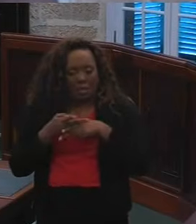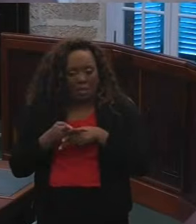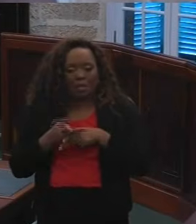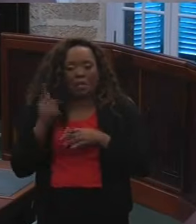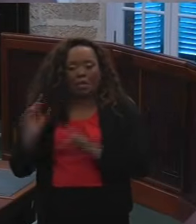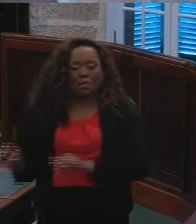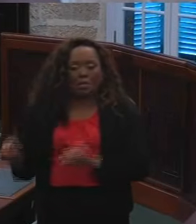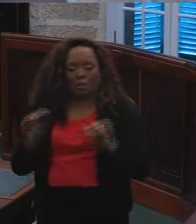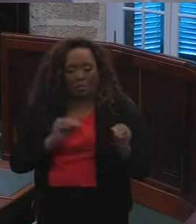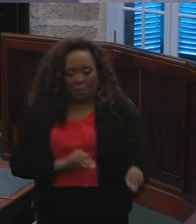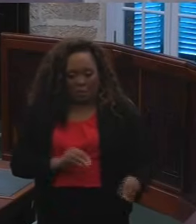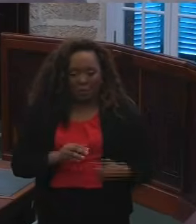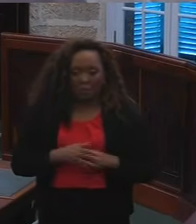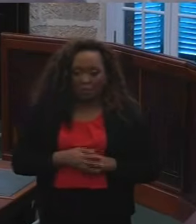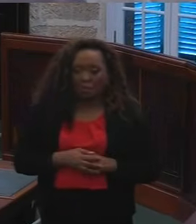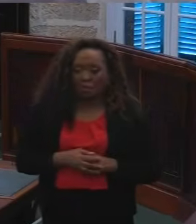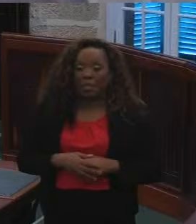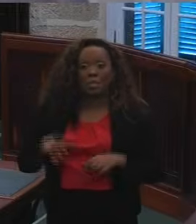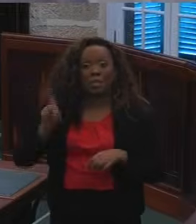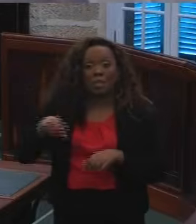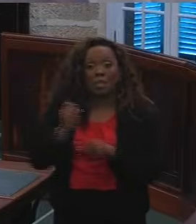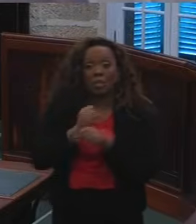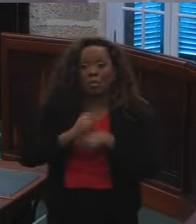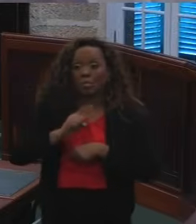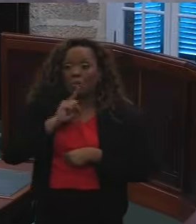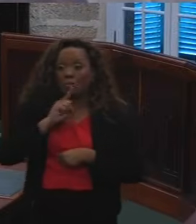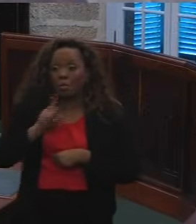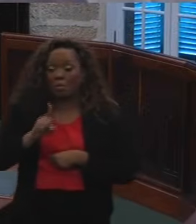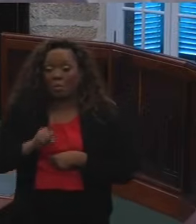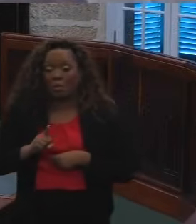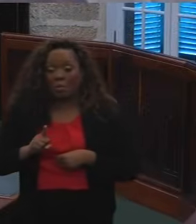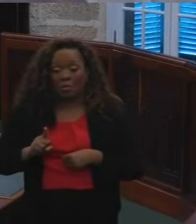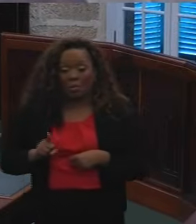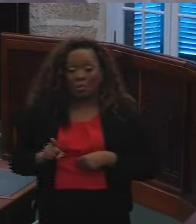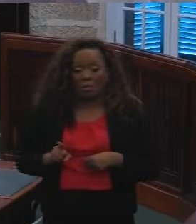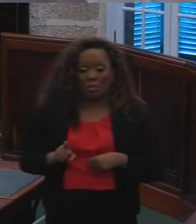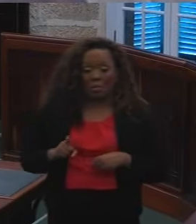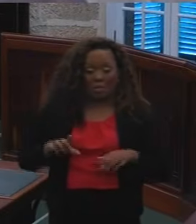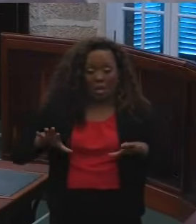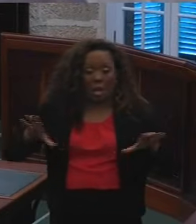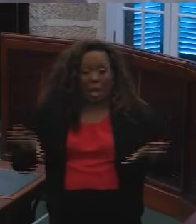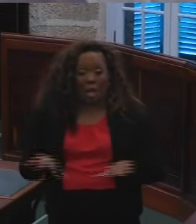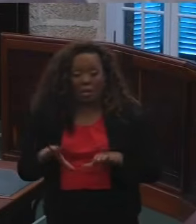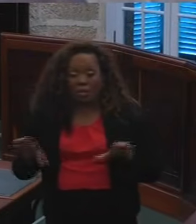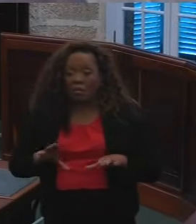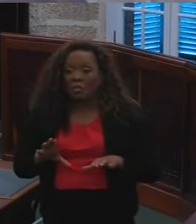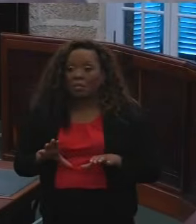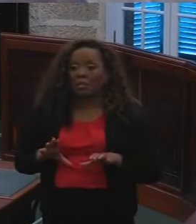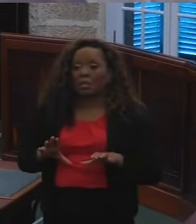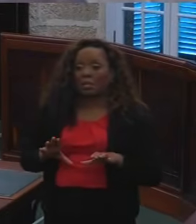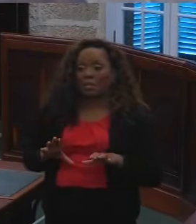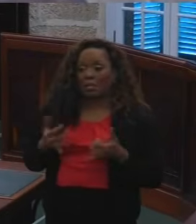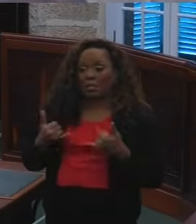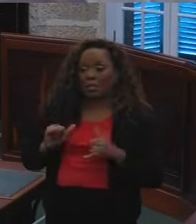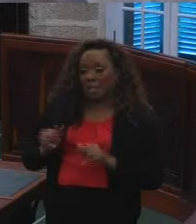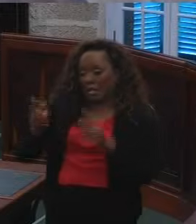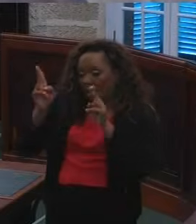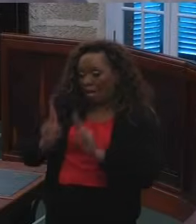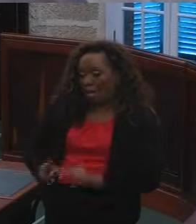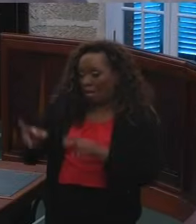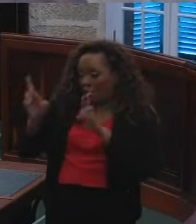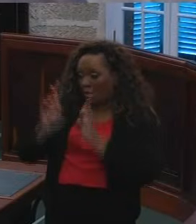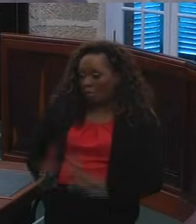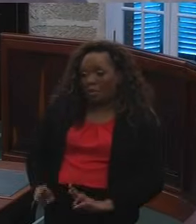The safeguards ensure actions are proportionate and respect dignity and the rights of that person. In Part